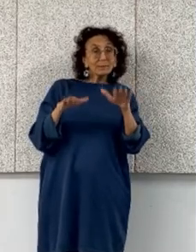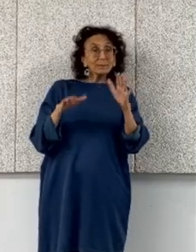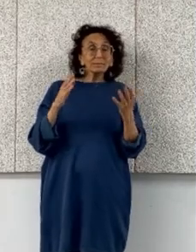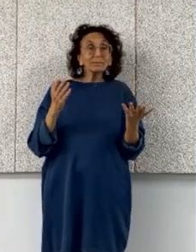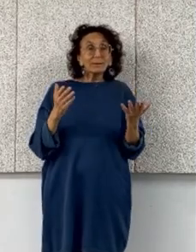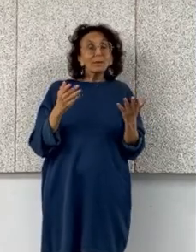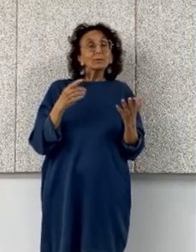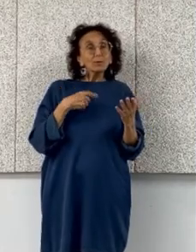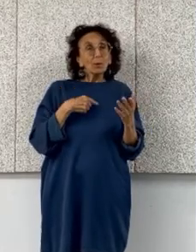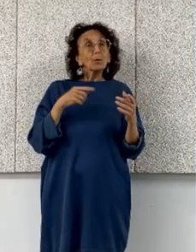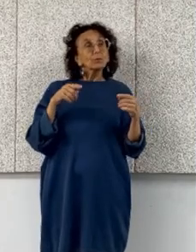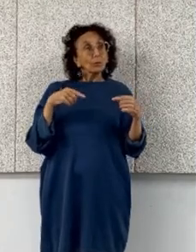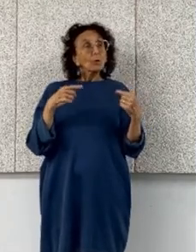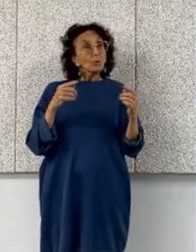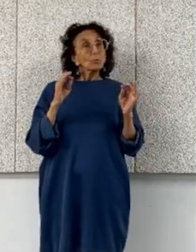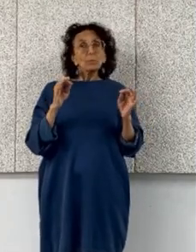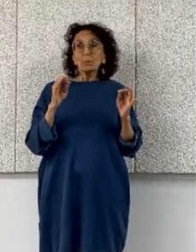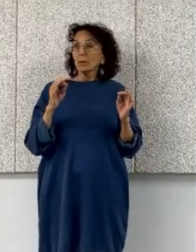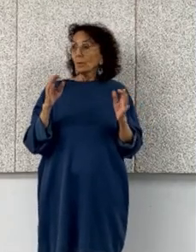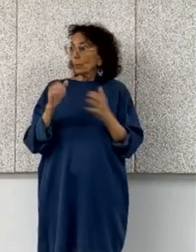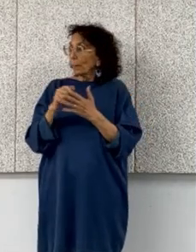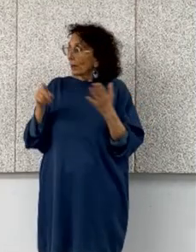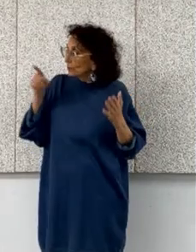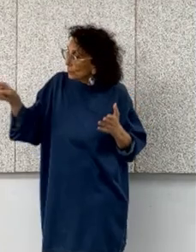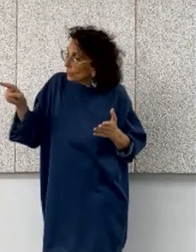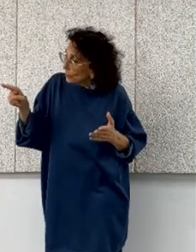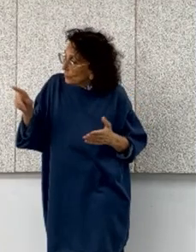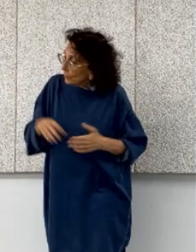far stay in alignment. Yeah. How about you?